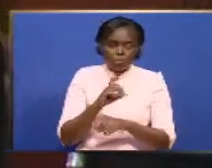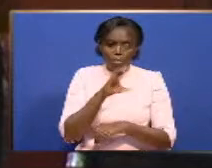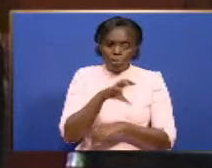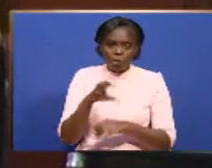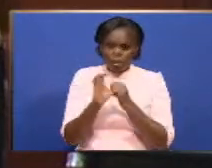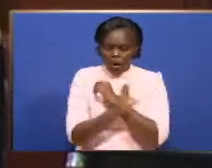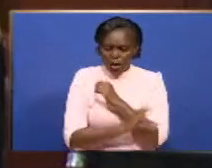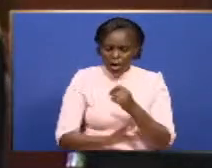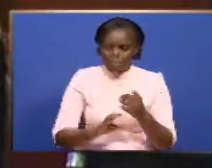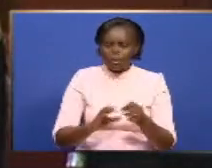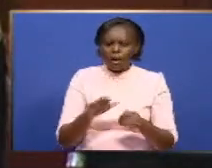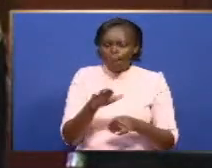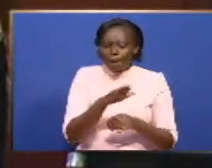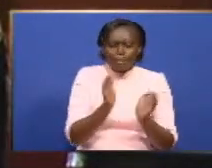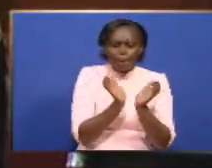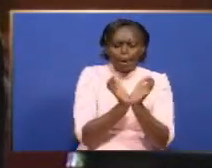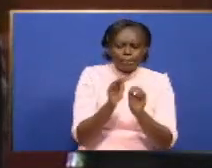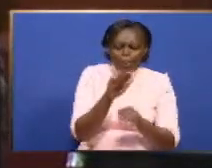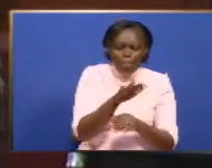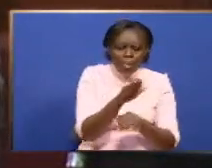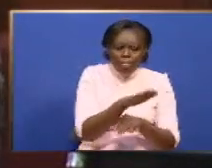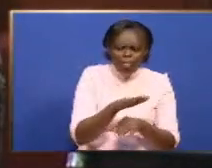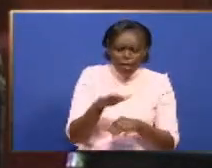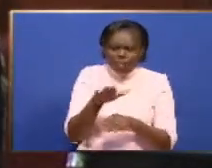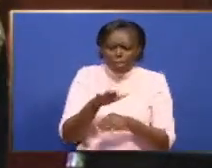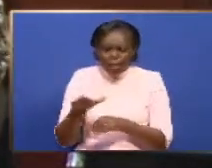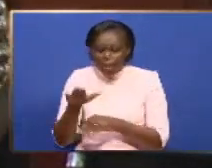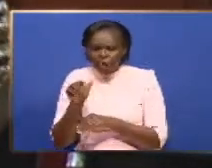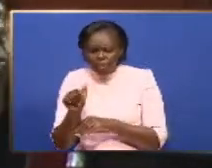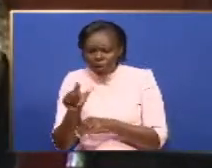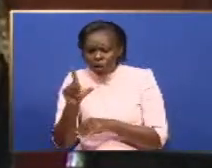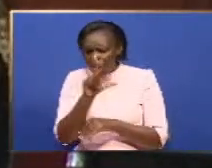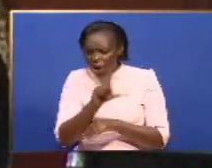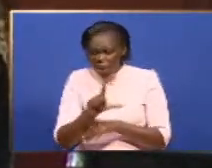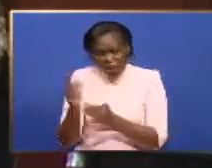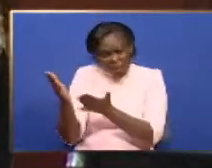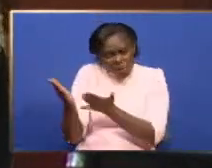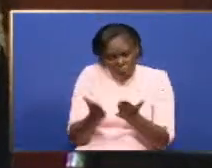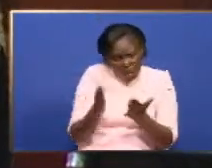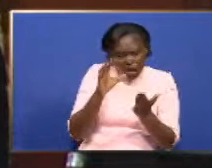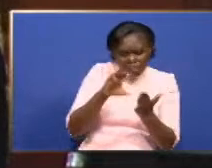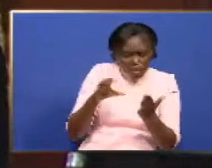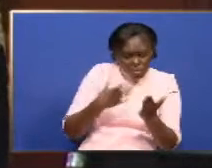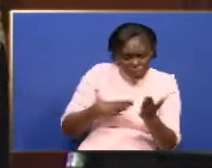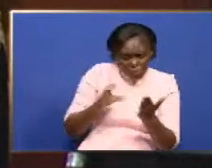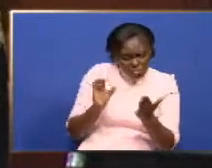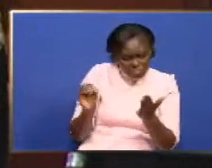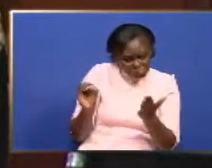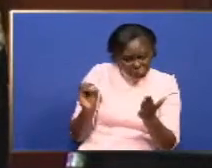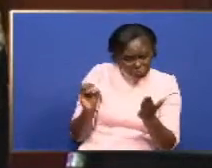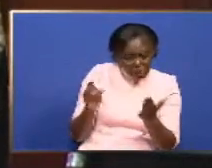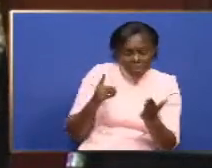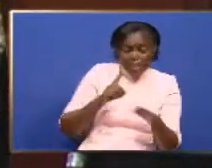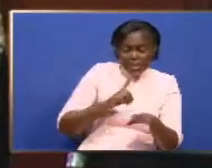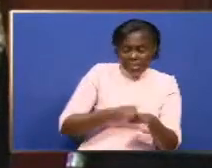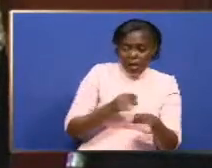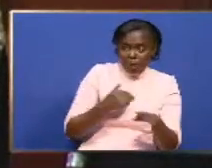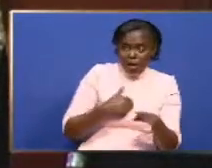Within the estate, you find the locals are not able to accommodate them. So when we have